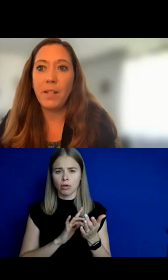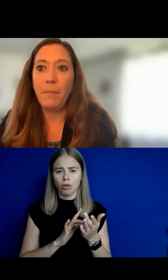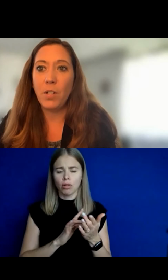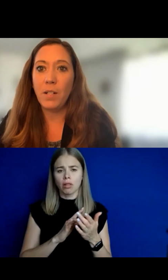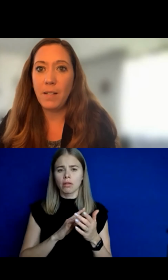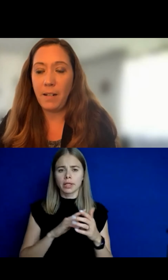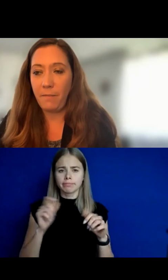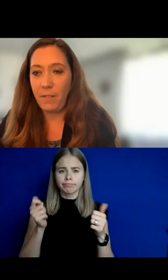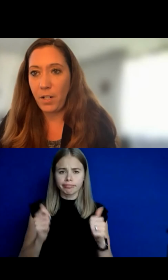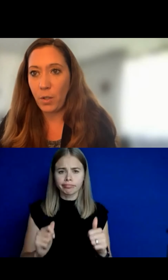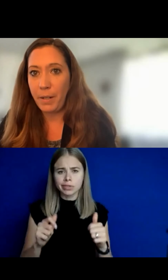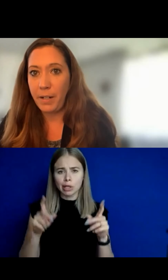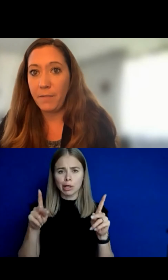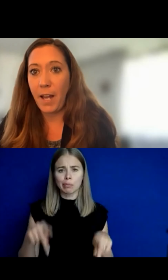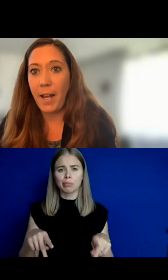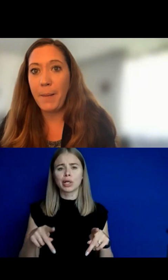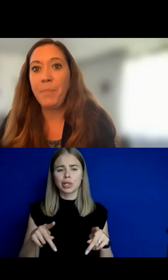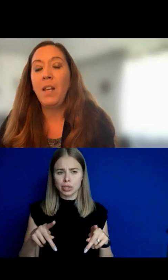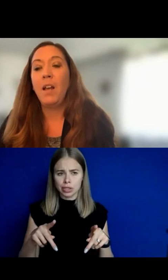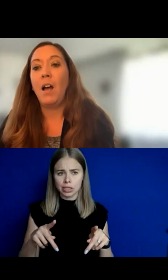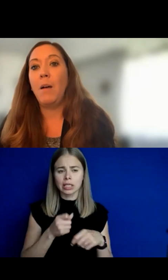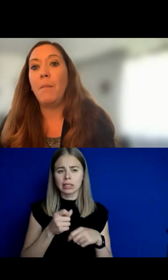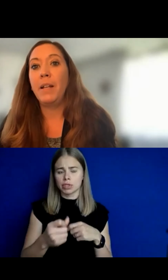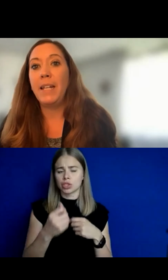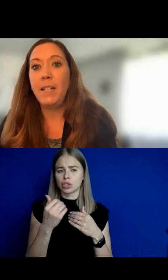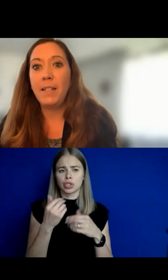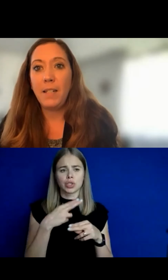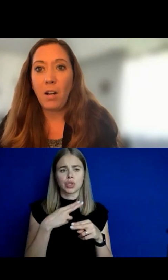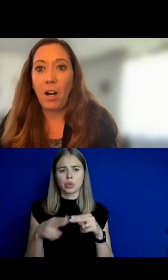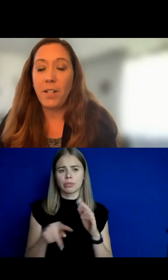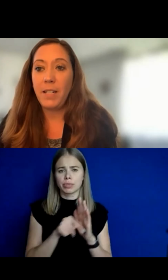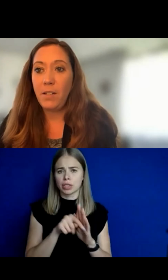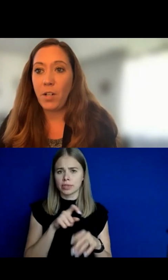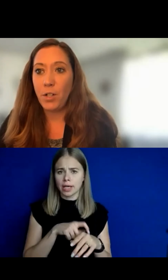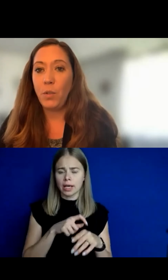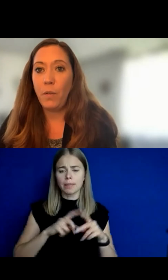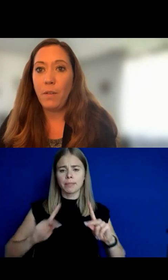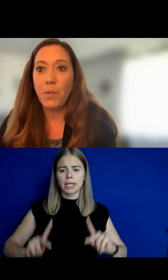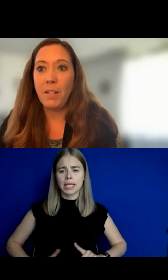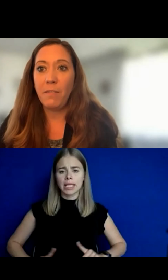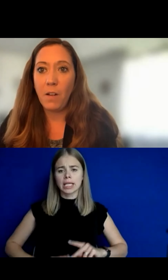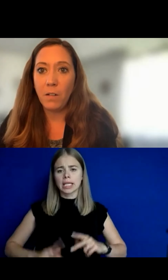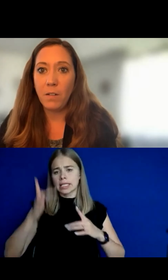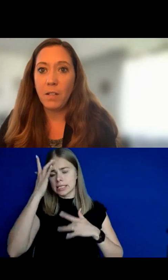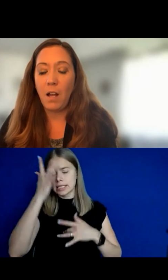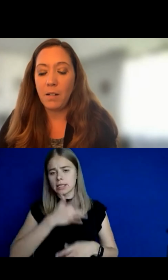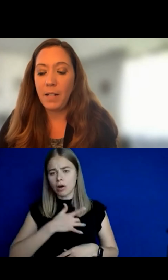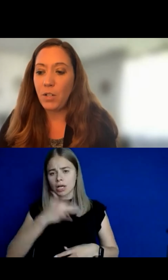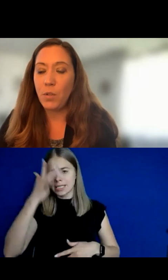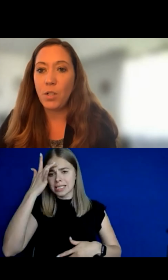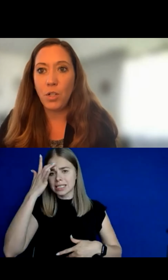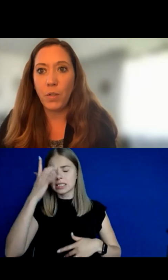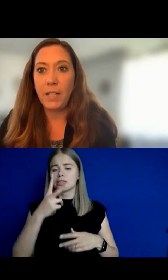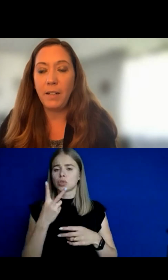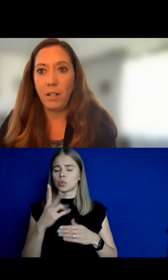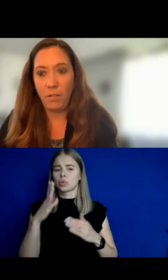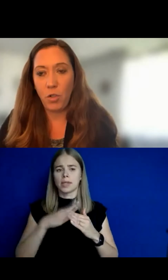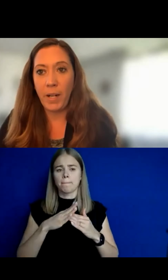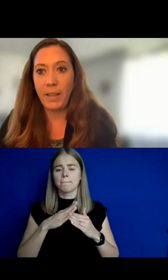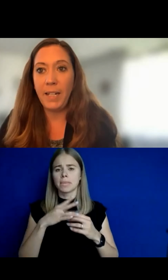numerous admissions in a very short period of time. Kidney disease and heart disease are two of the most difficult issues to